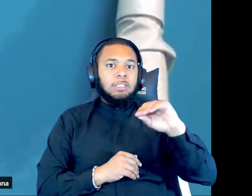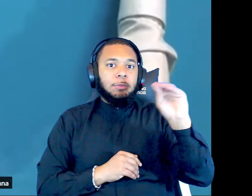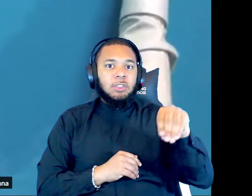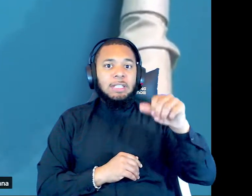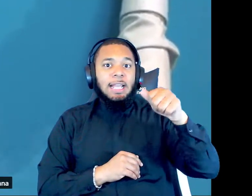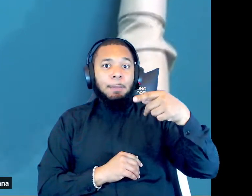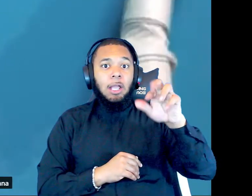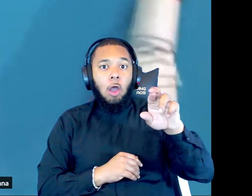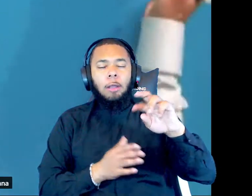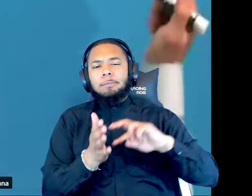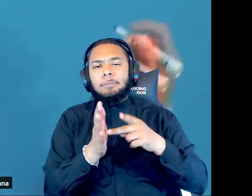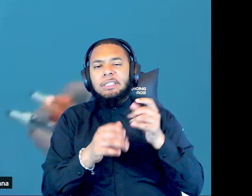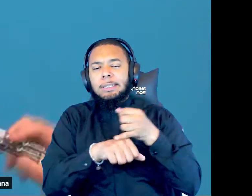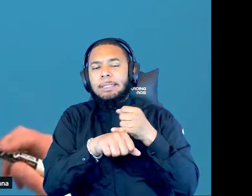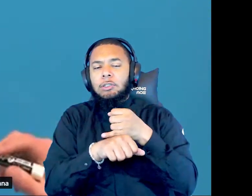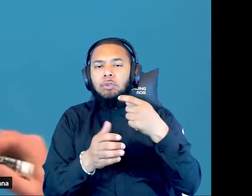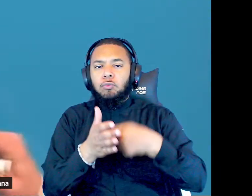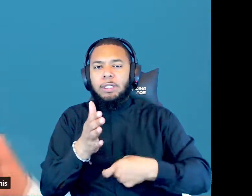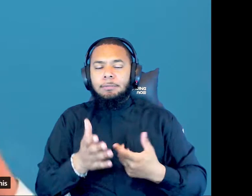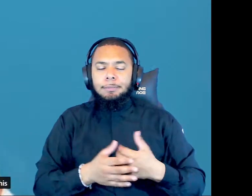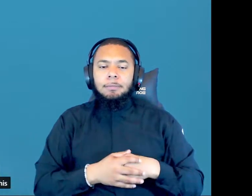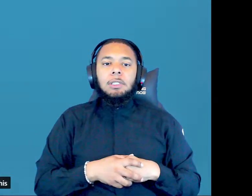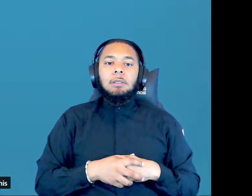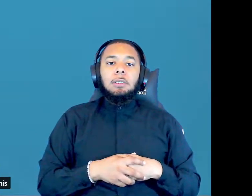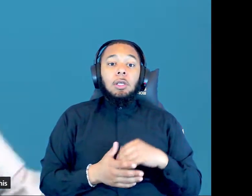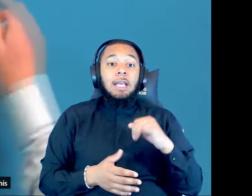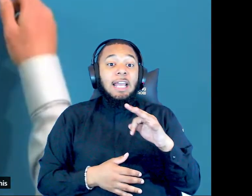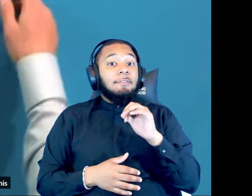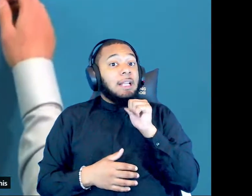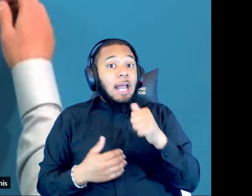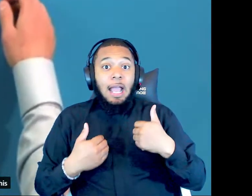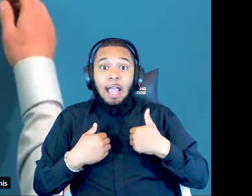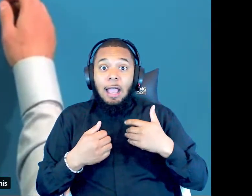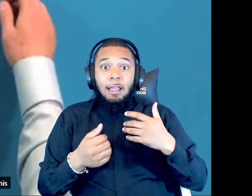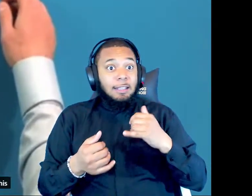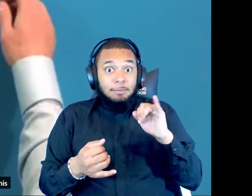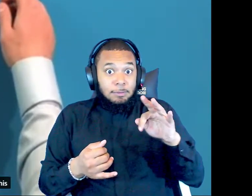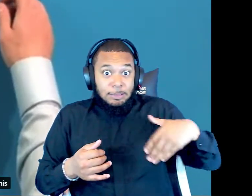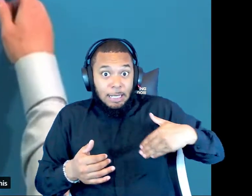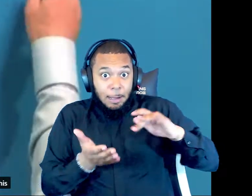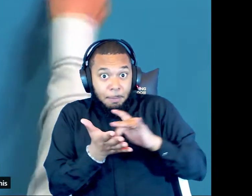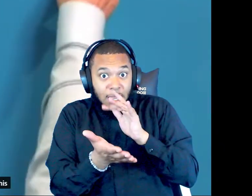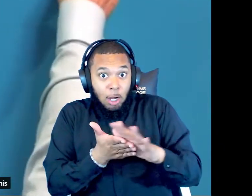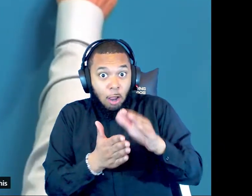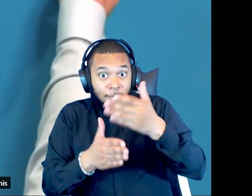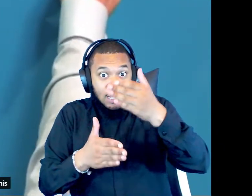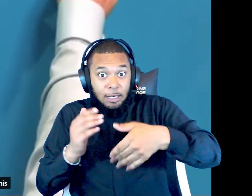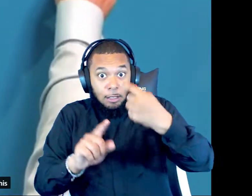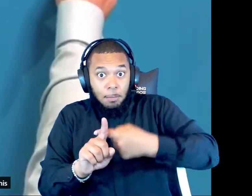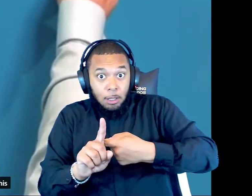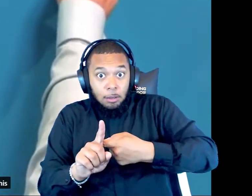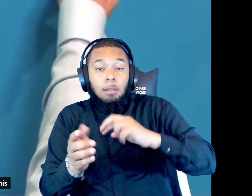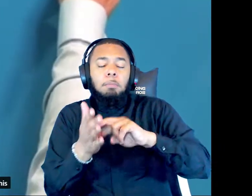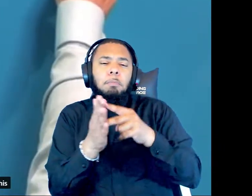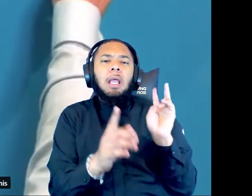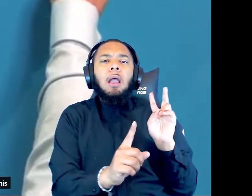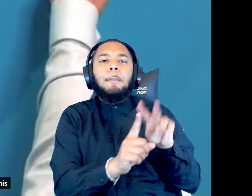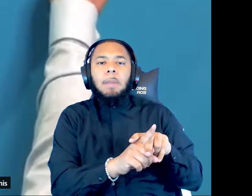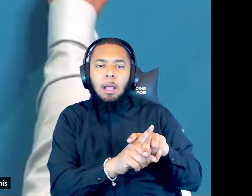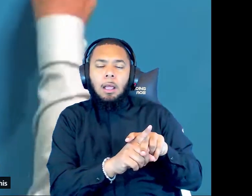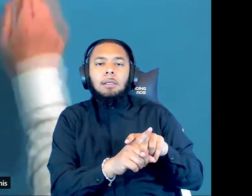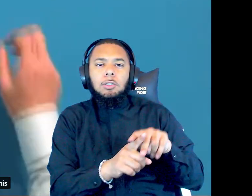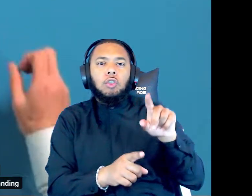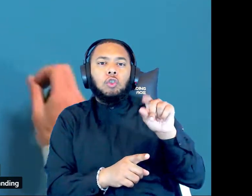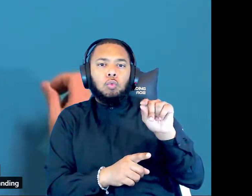So if we don't have the money, we're going to have to pay the bank. So in a finance charge,